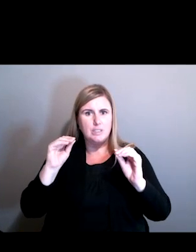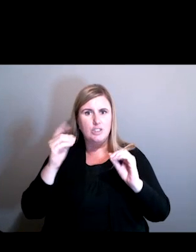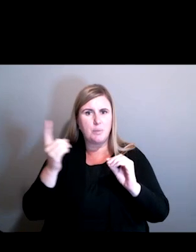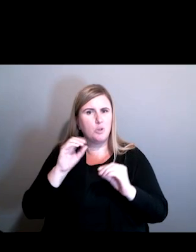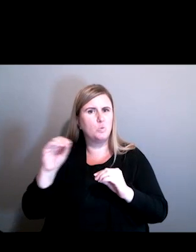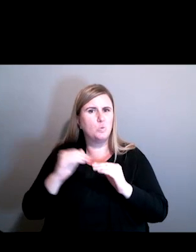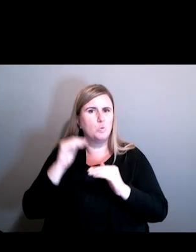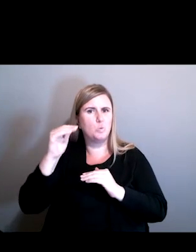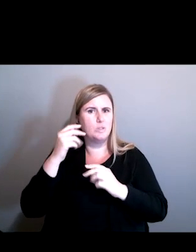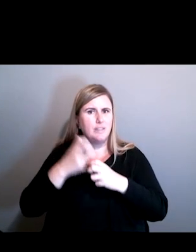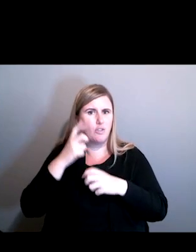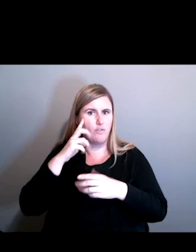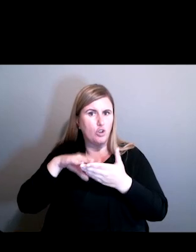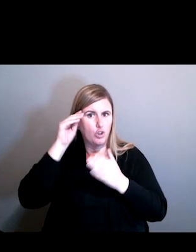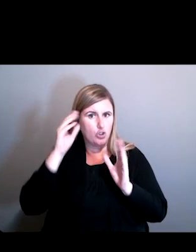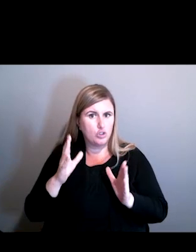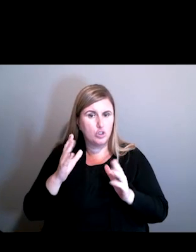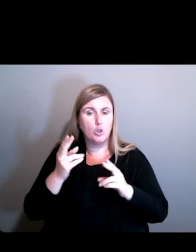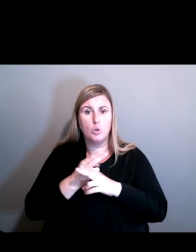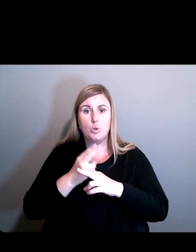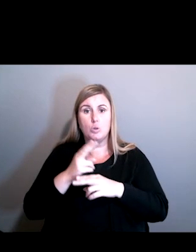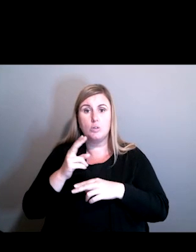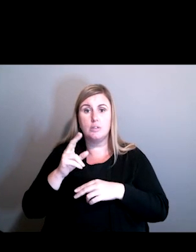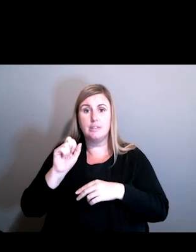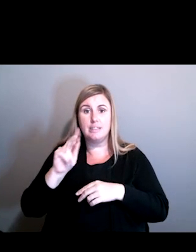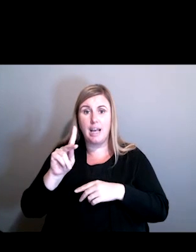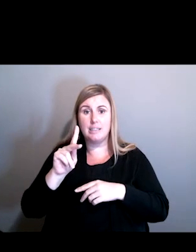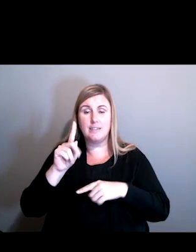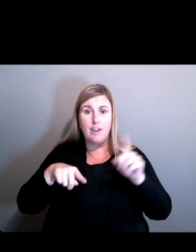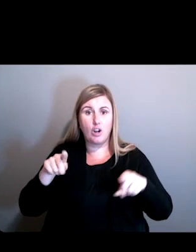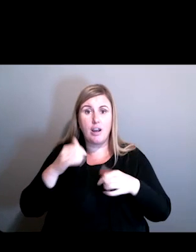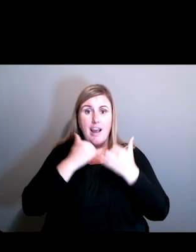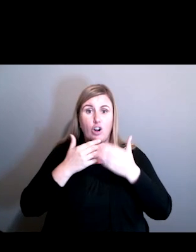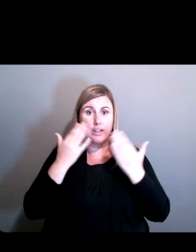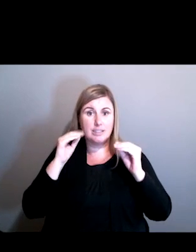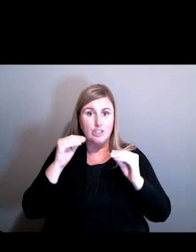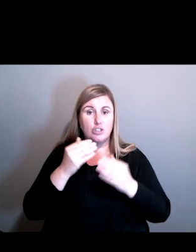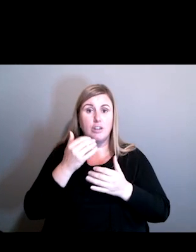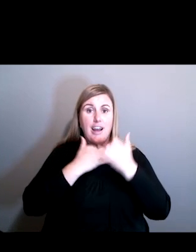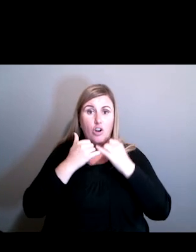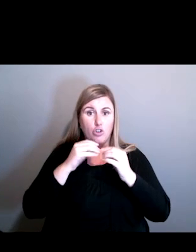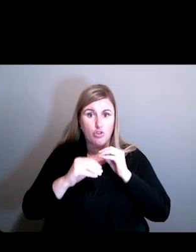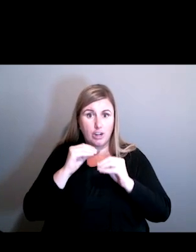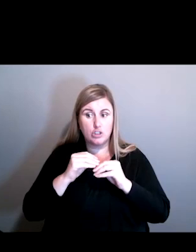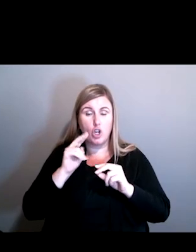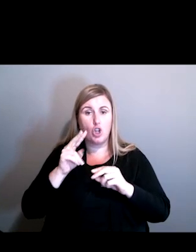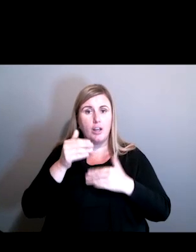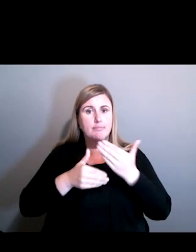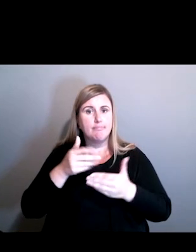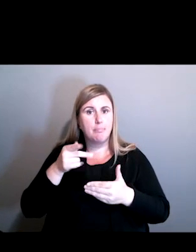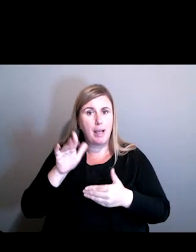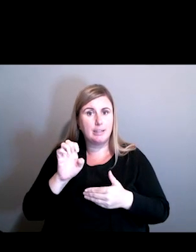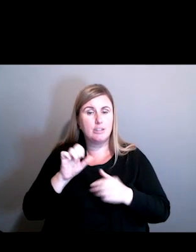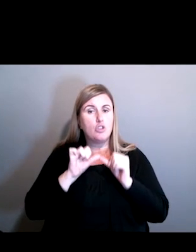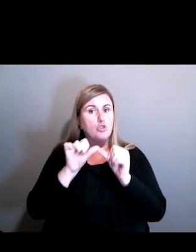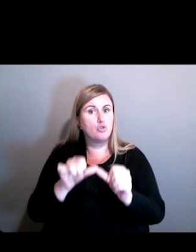things that are too difficult for our learners. Use task variation, errorless teaching, error correction. Look at our pace of instruction,